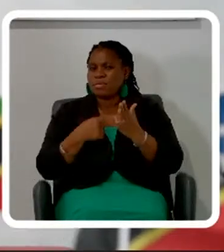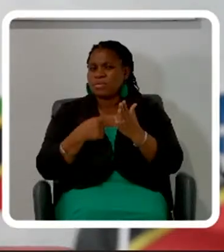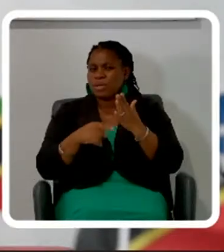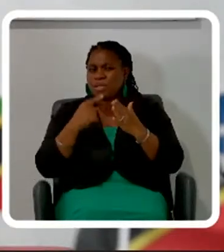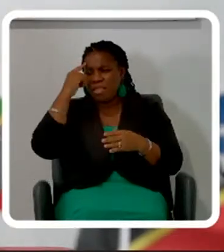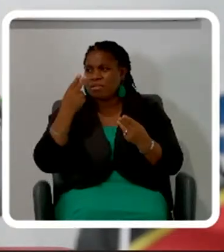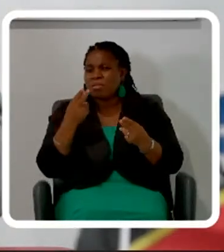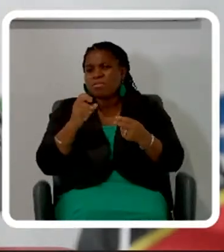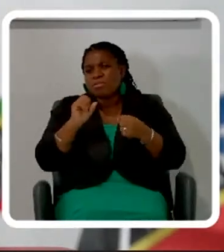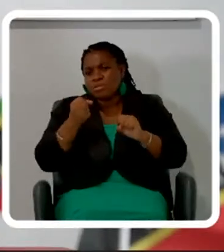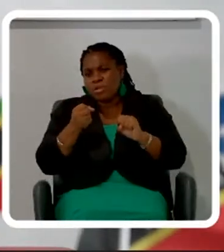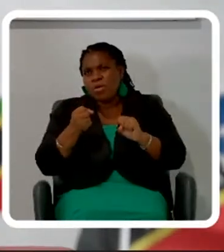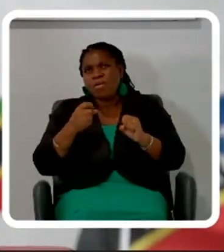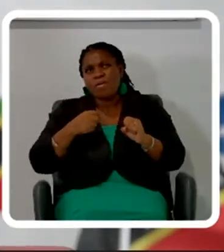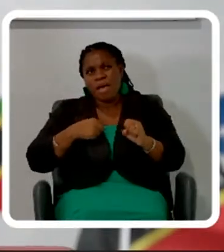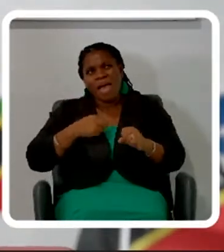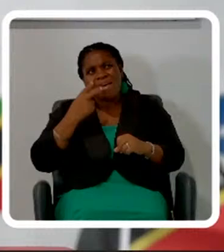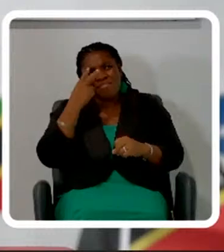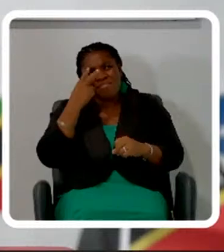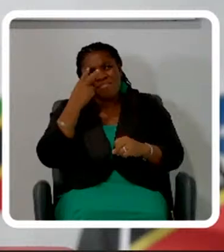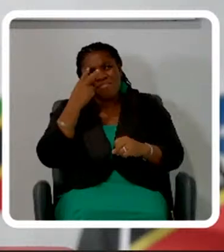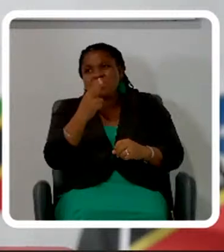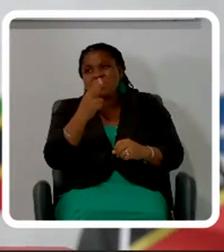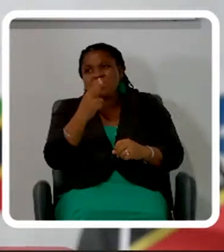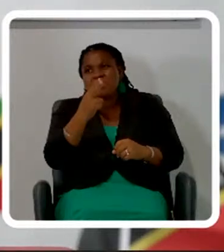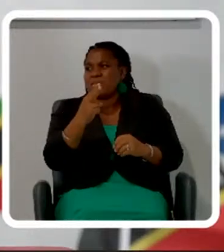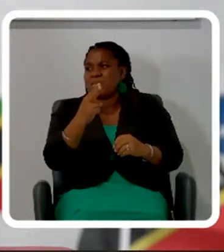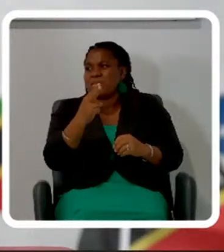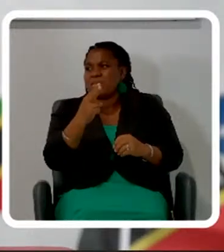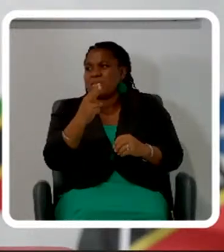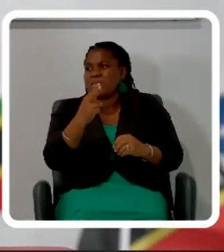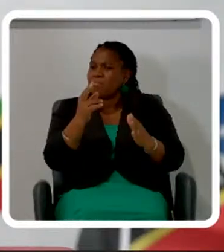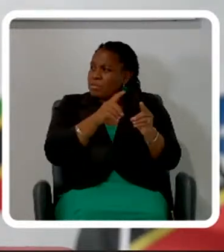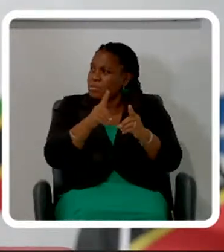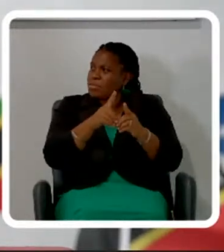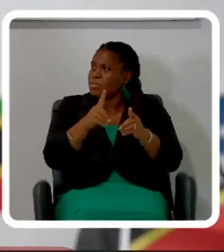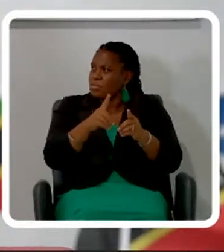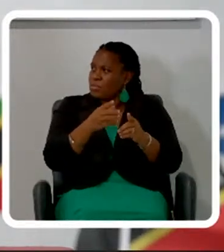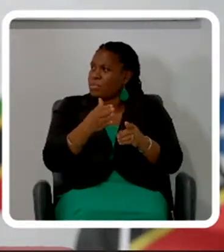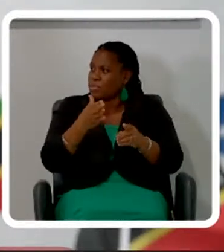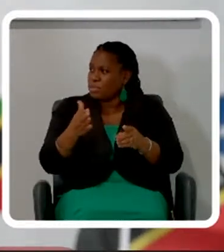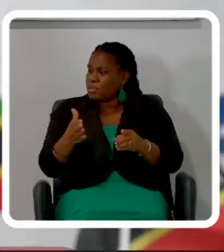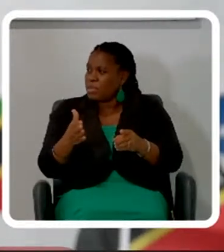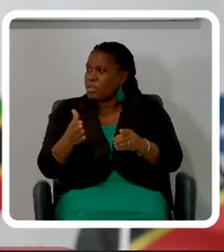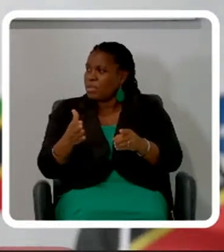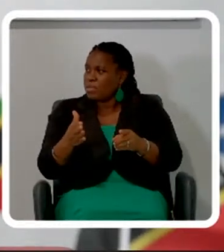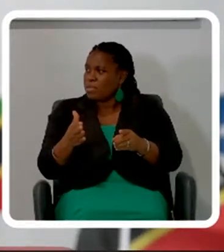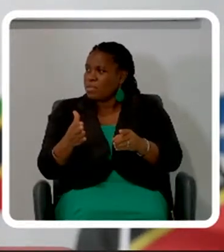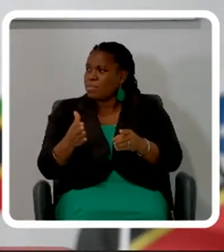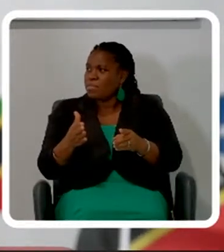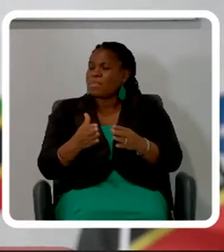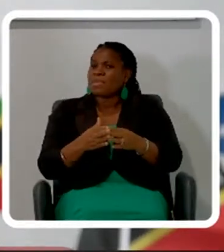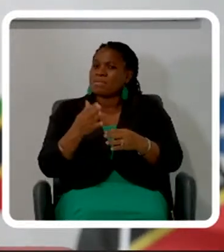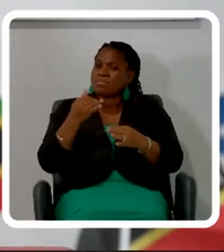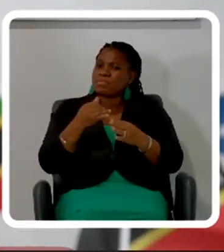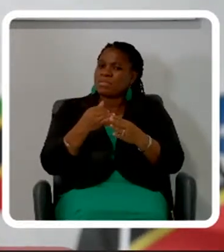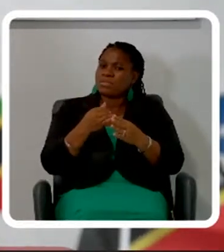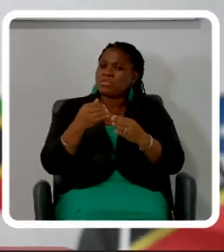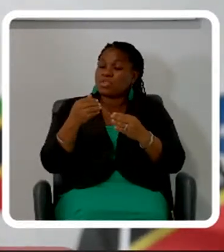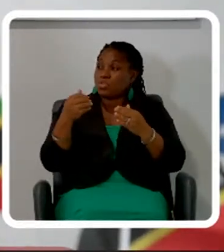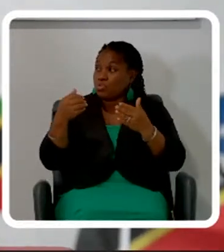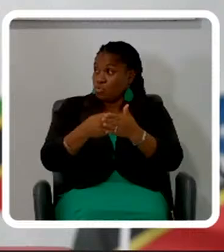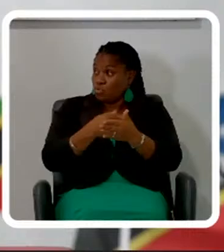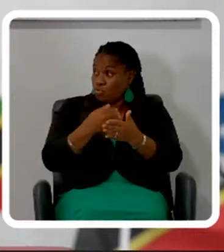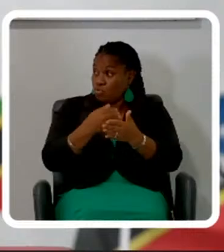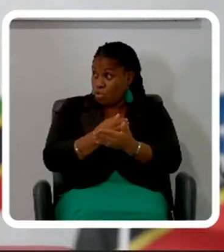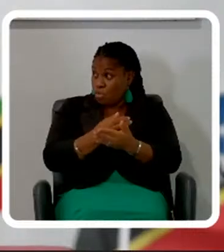So in a sense, I am seeing movement but with respect to these countries to move to the renewable space. And whoever gets